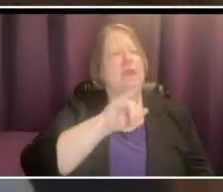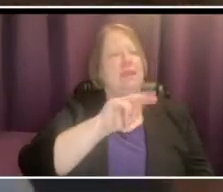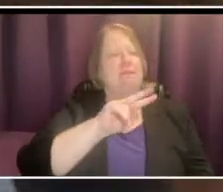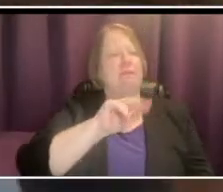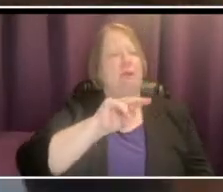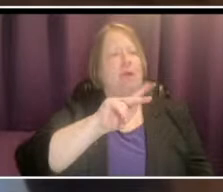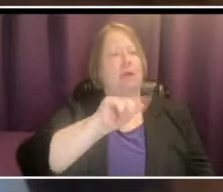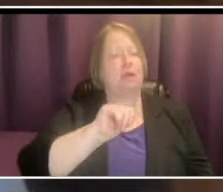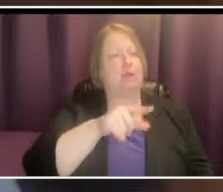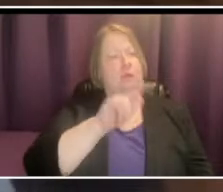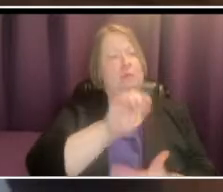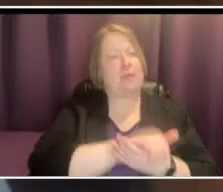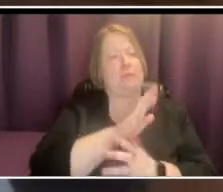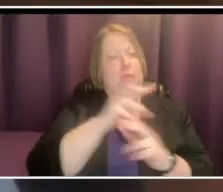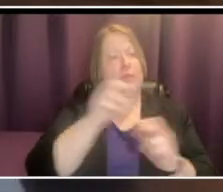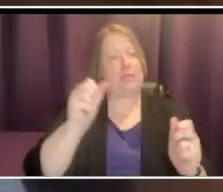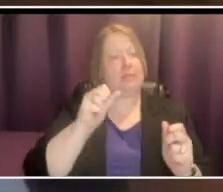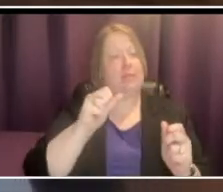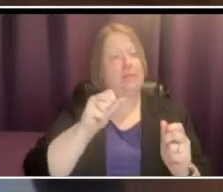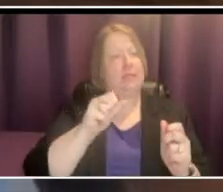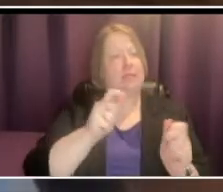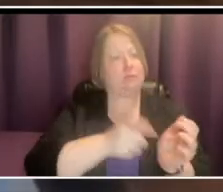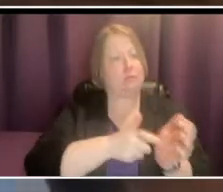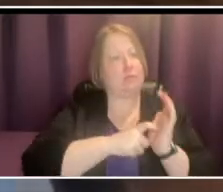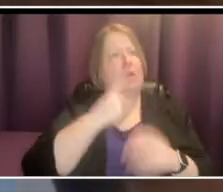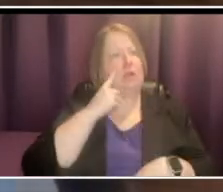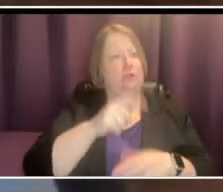to abide by the rulings of the courts?